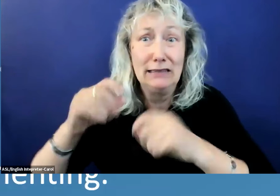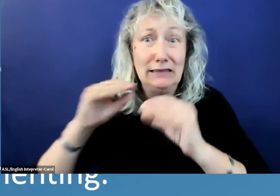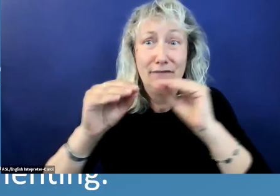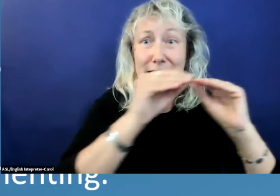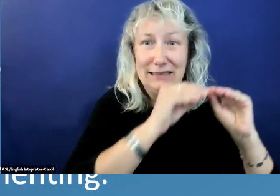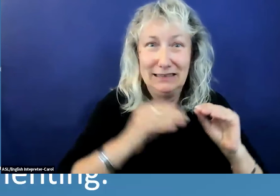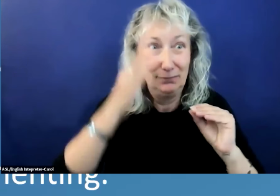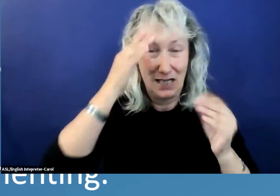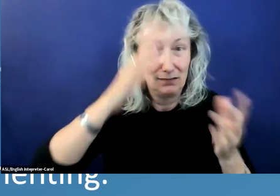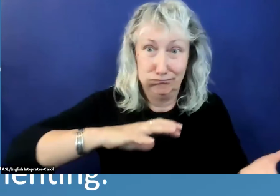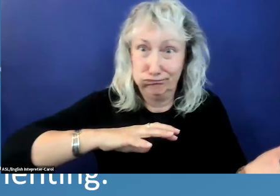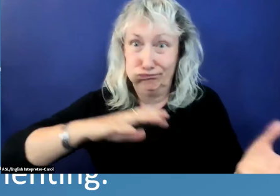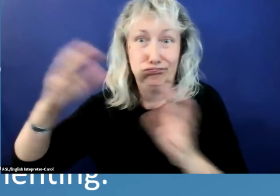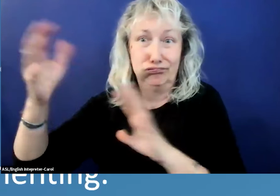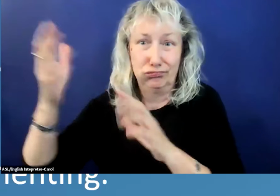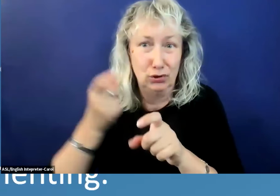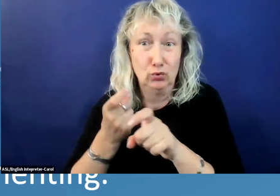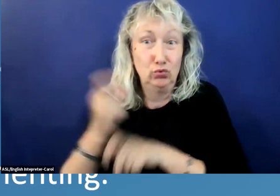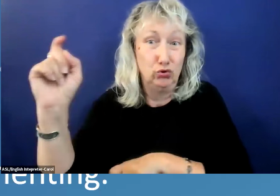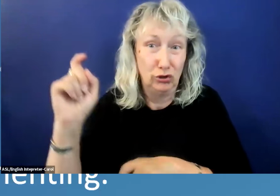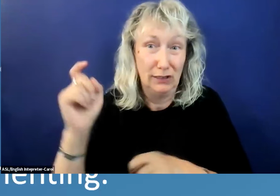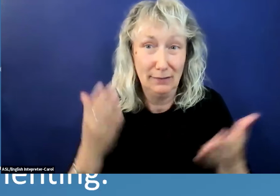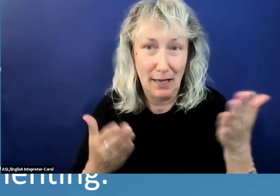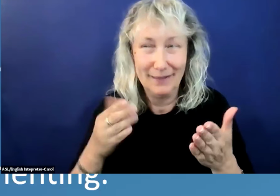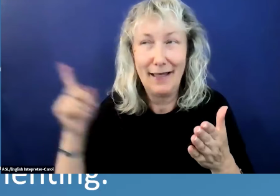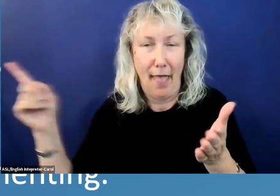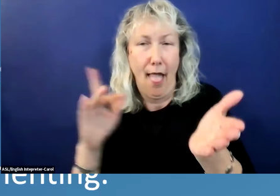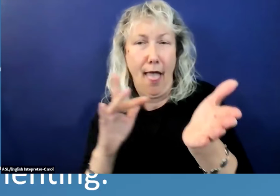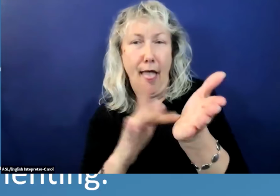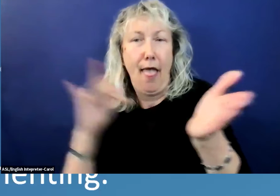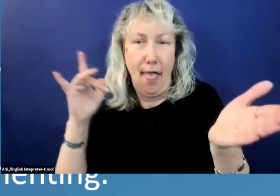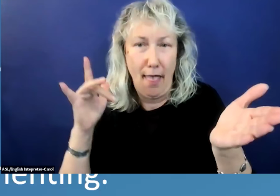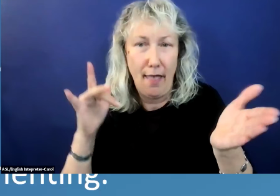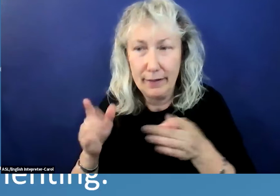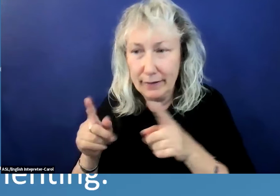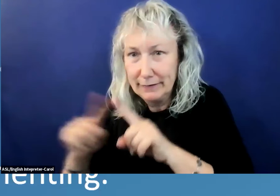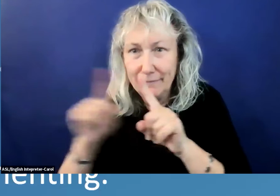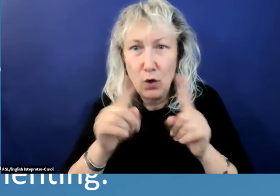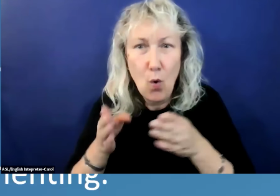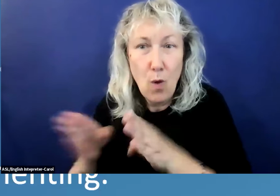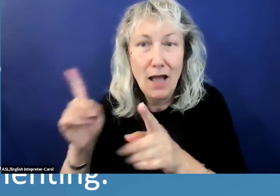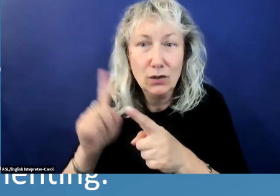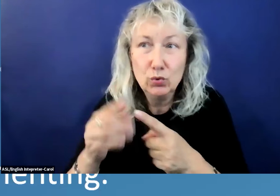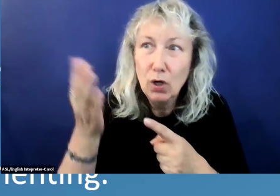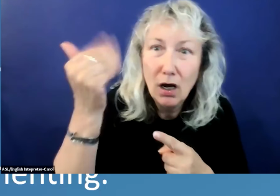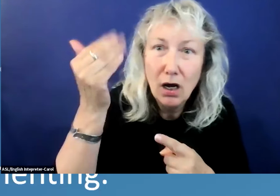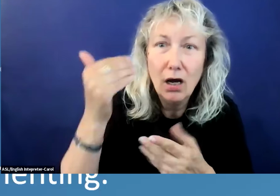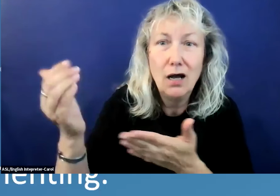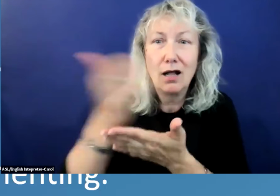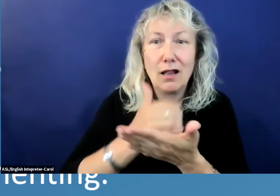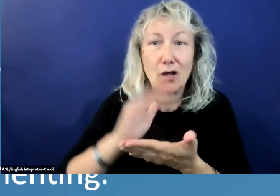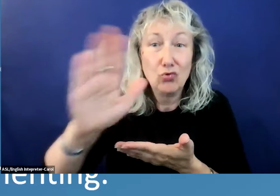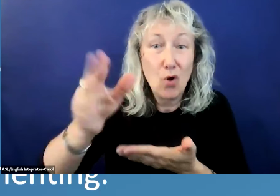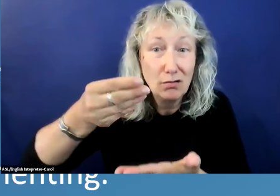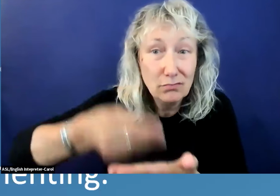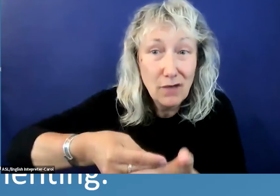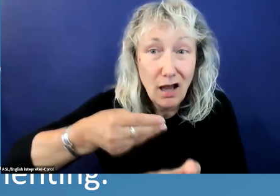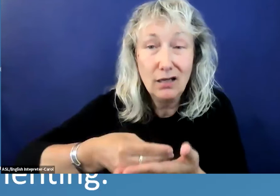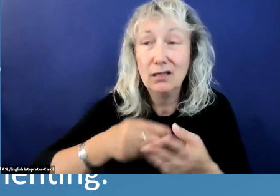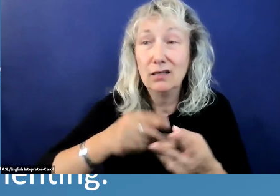the aftermath of those events. And they use various schemes to either collect money or personal information.